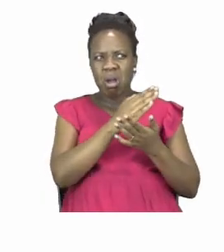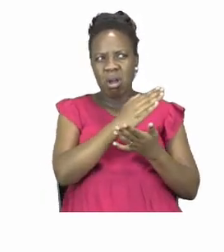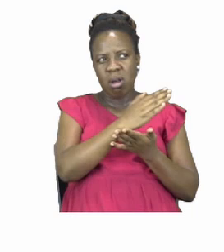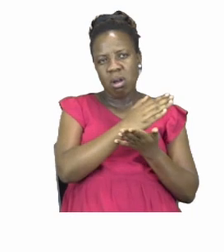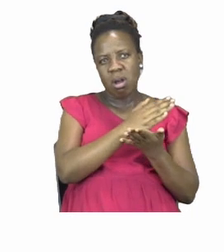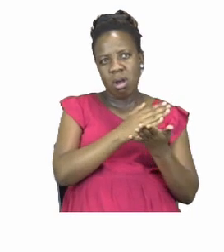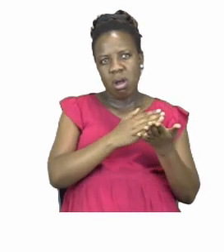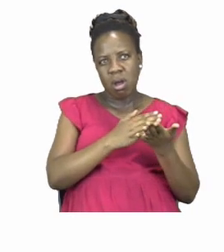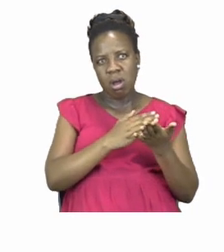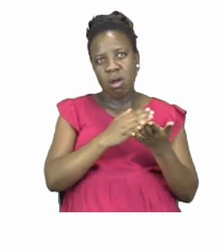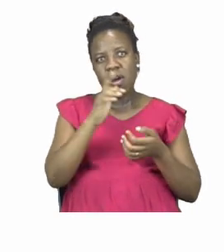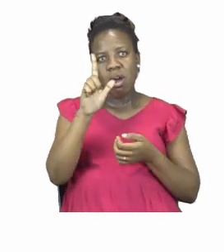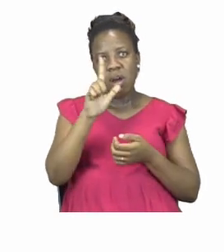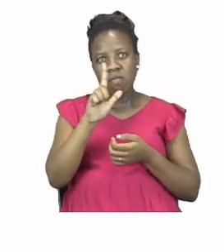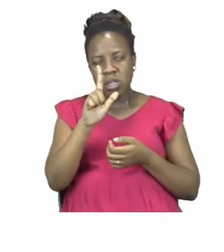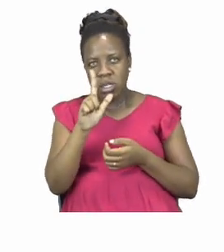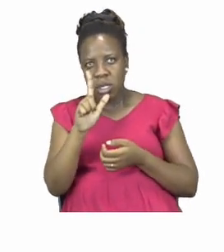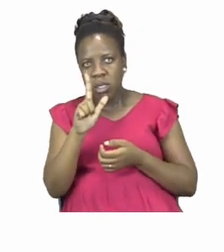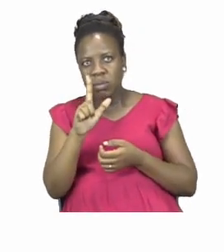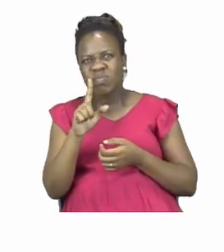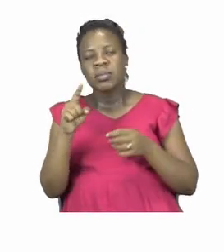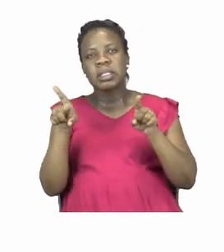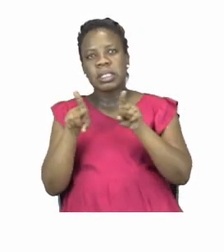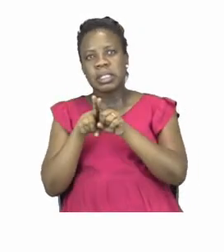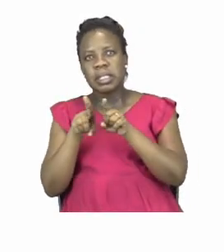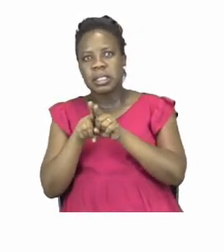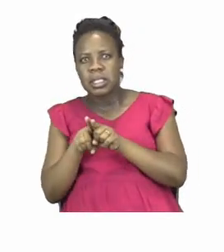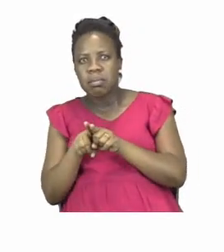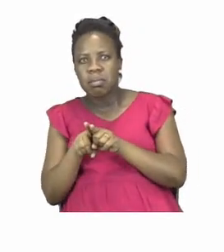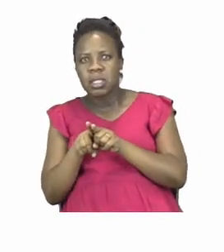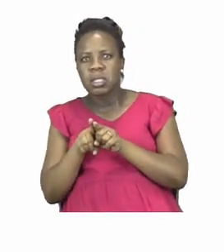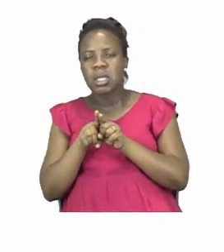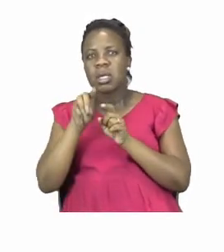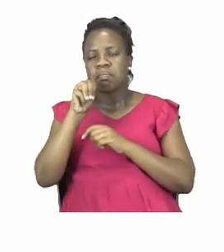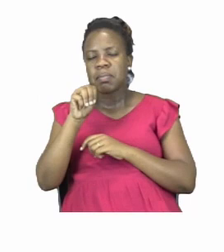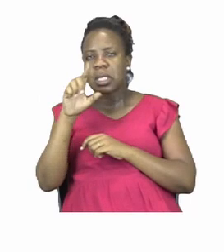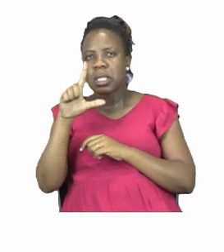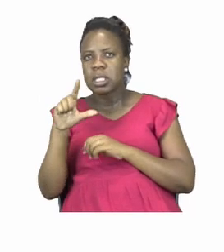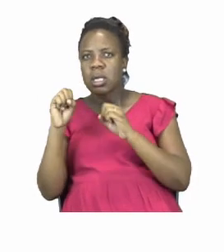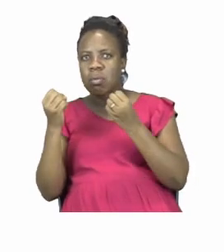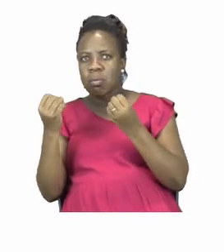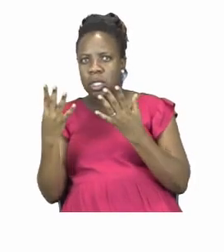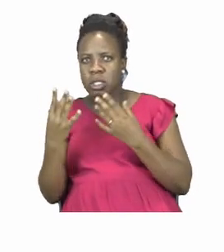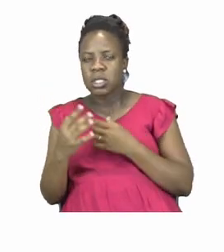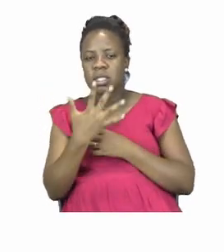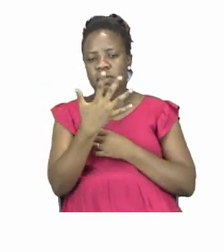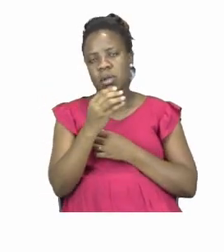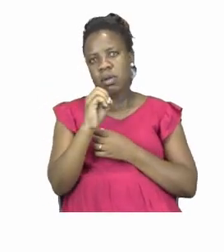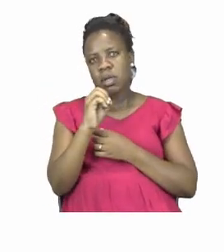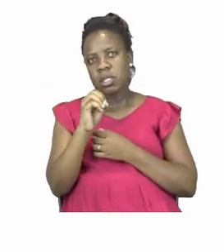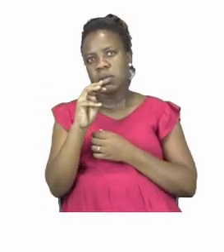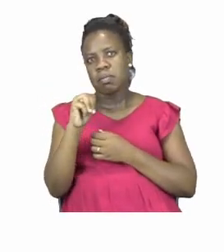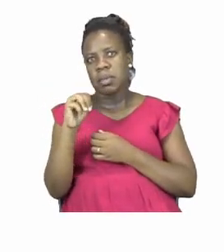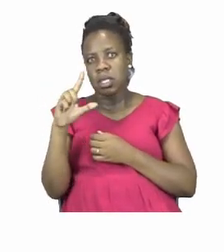500 milliliters. So go ahead and write 500 milliliters for your answer.